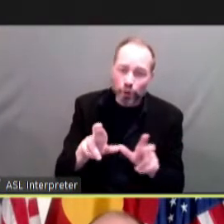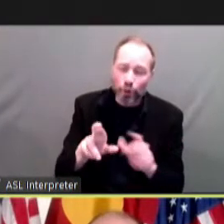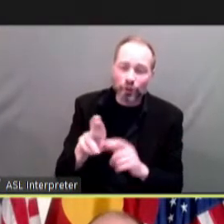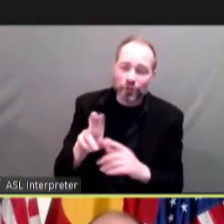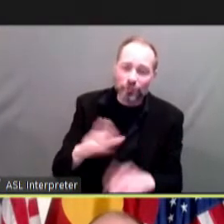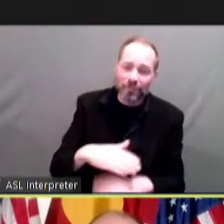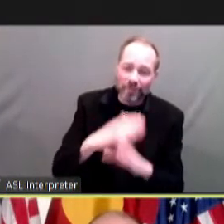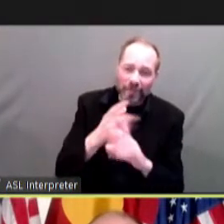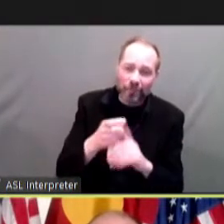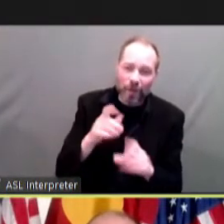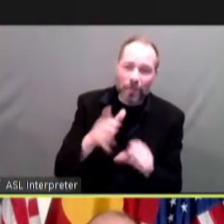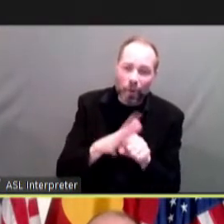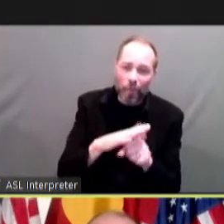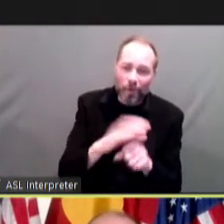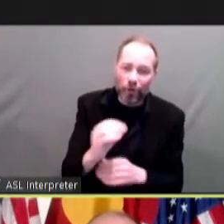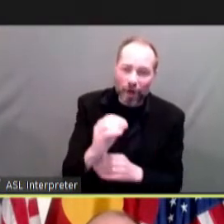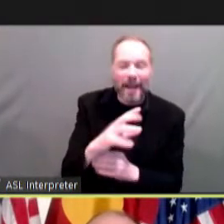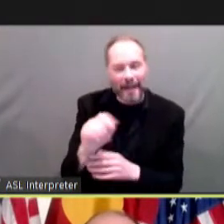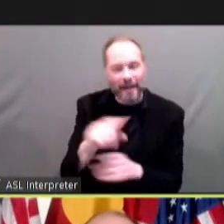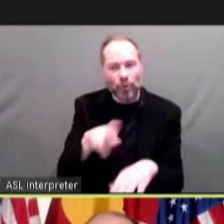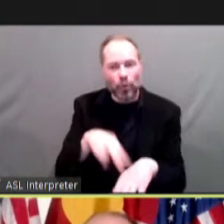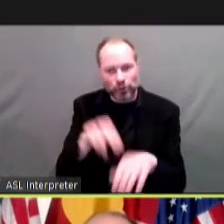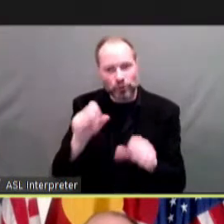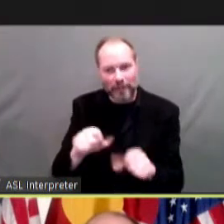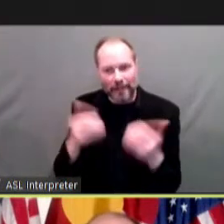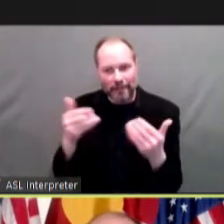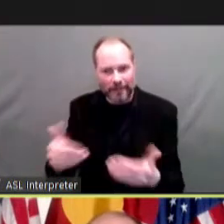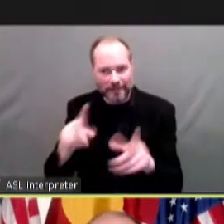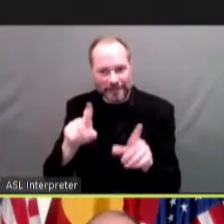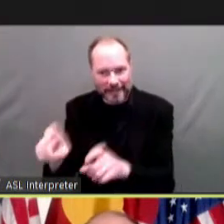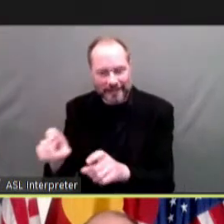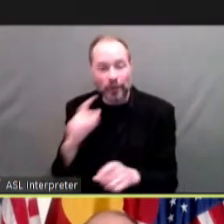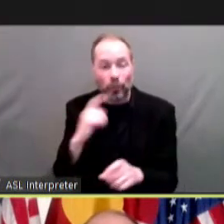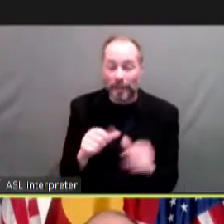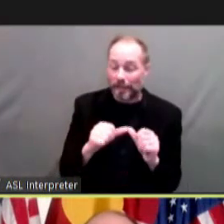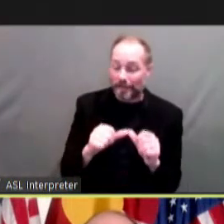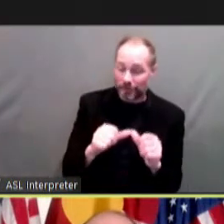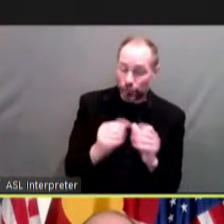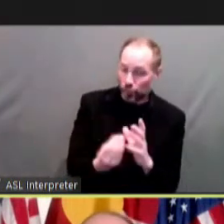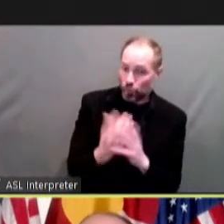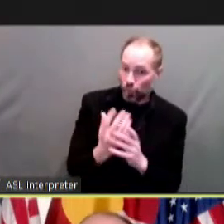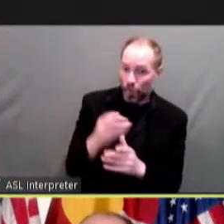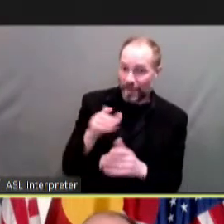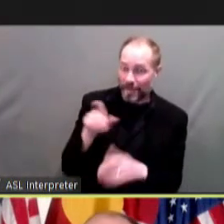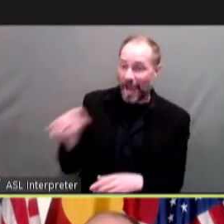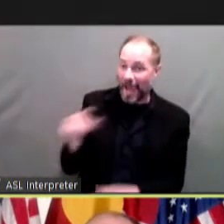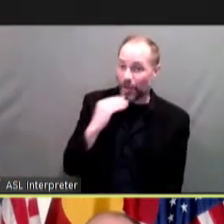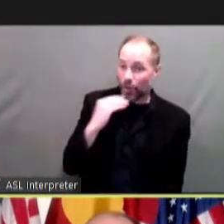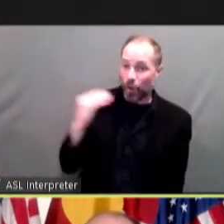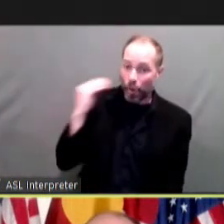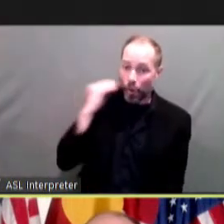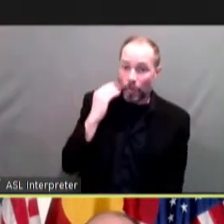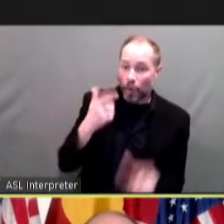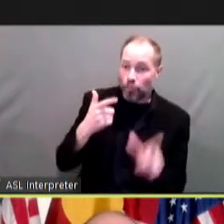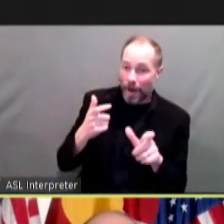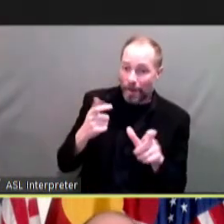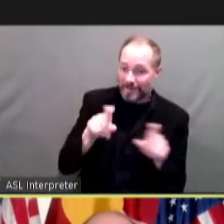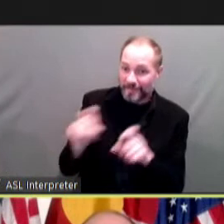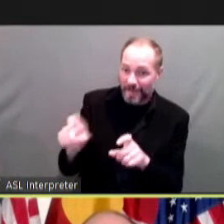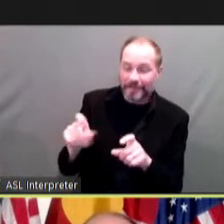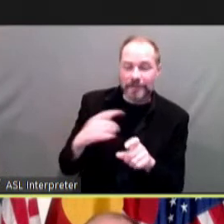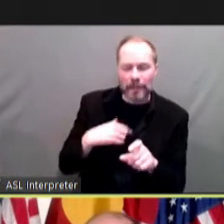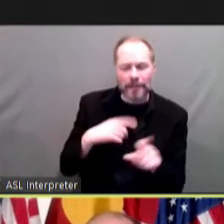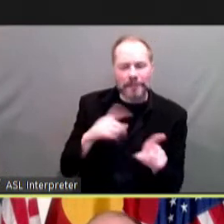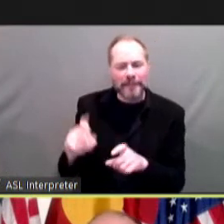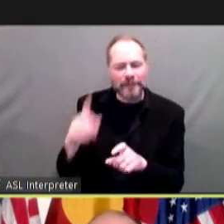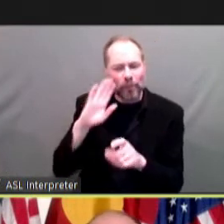you can get tested as well. We're continuing to grow our at-home rapid test program. Tests were being delivered within